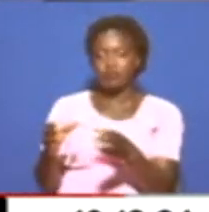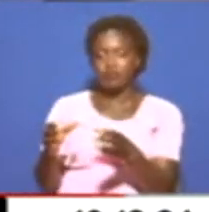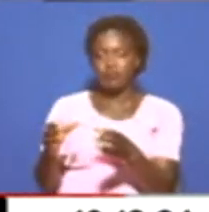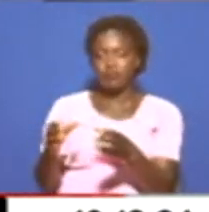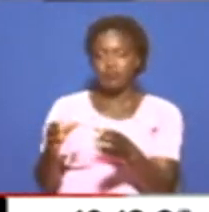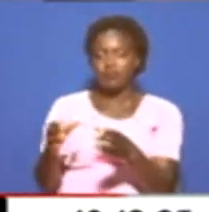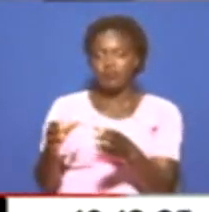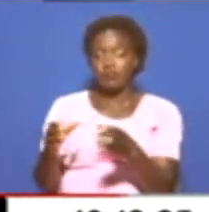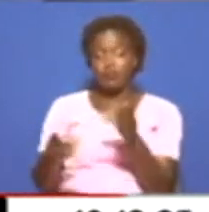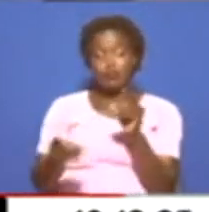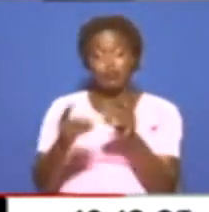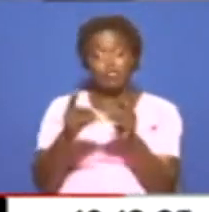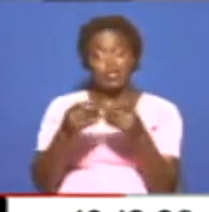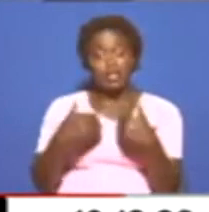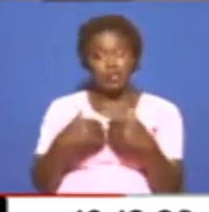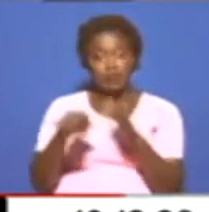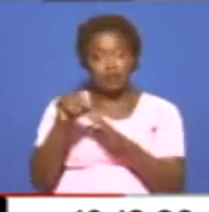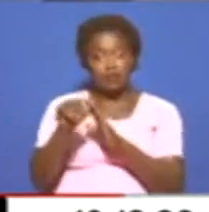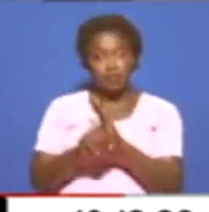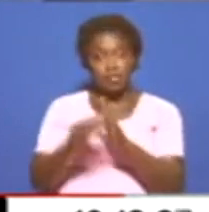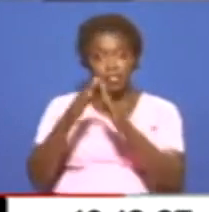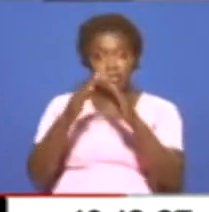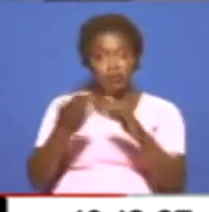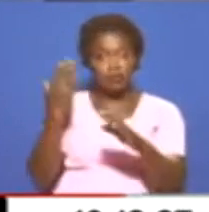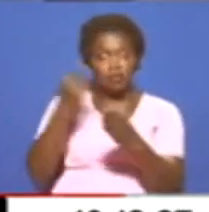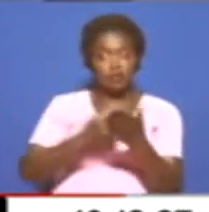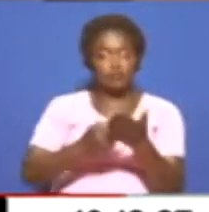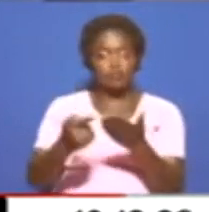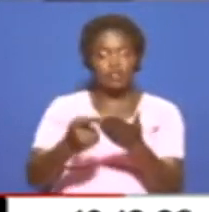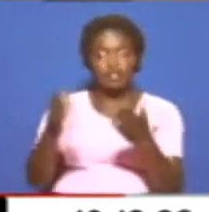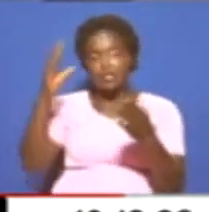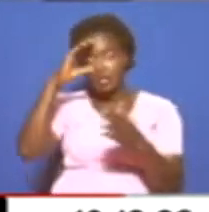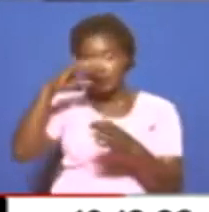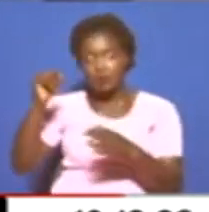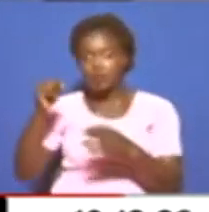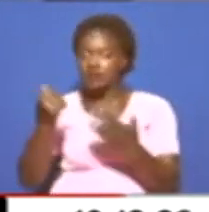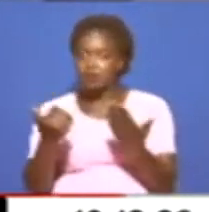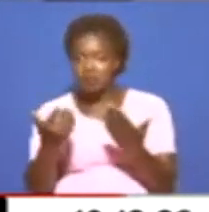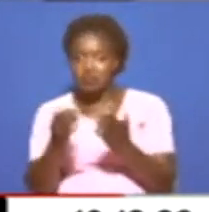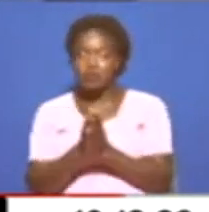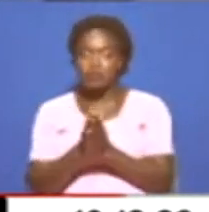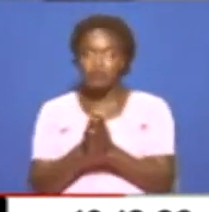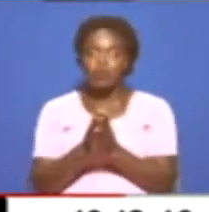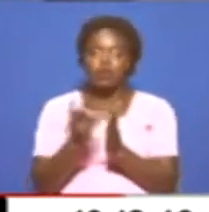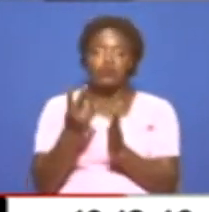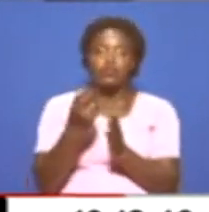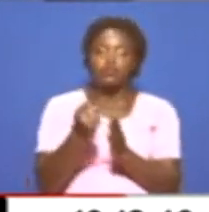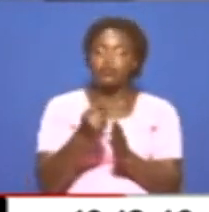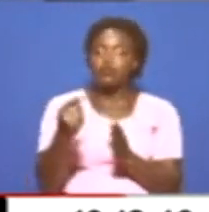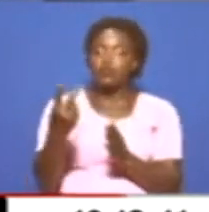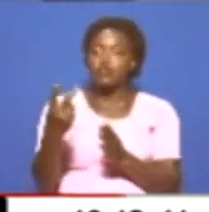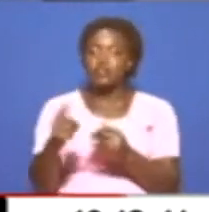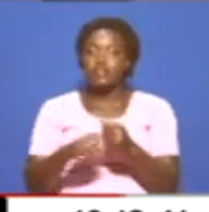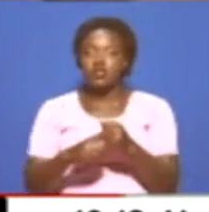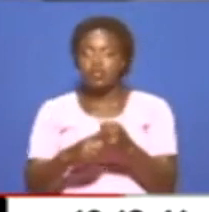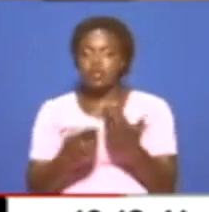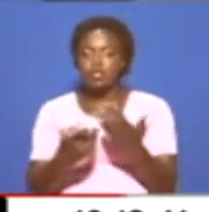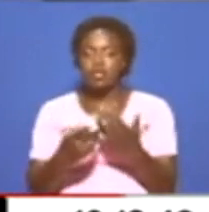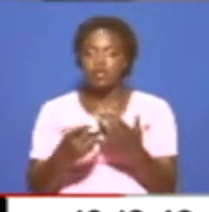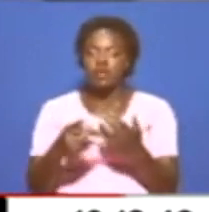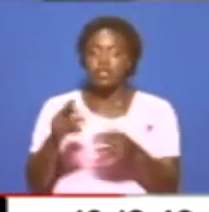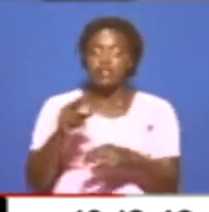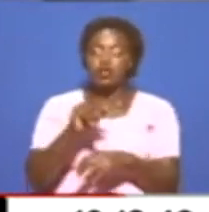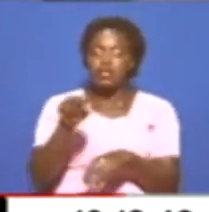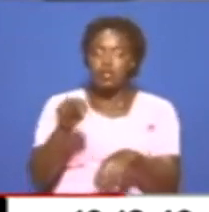have a meeting at State House last week, where the head of state did talk about February 25th and 26th, they're supposed to be holding the NDG, the National